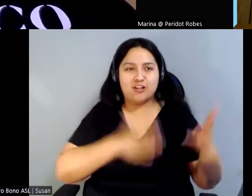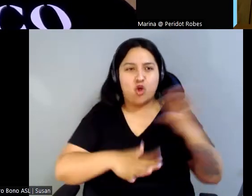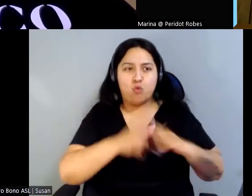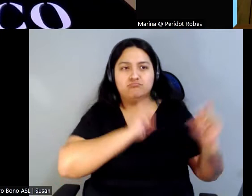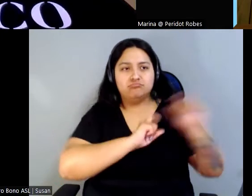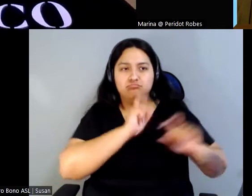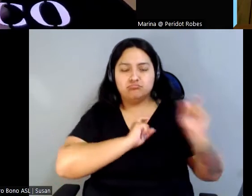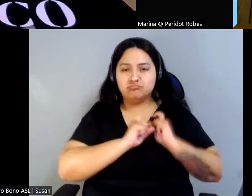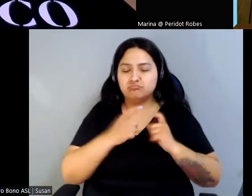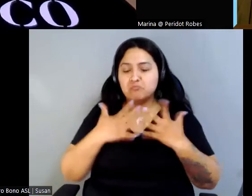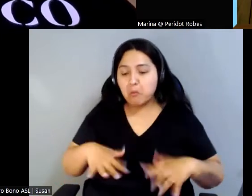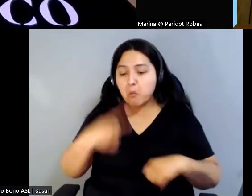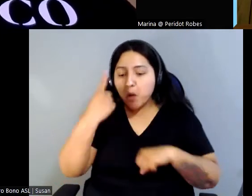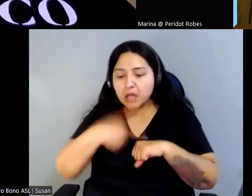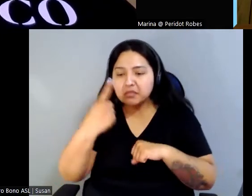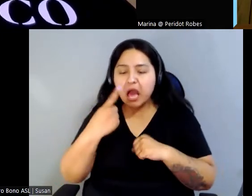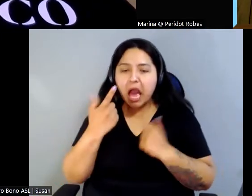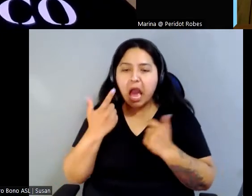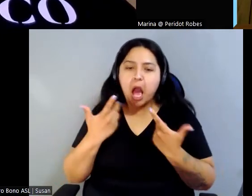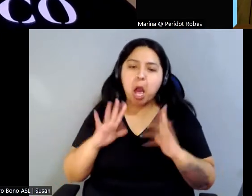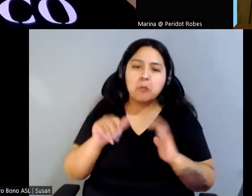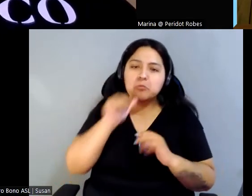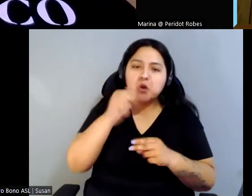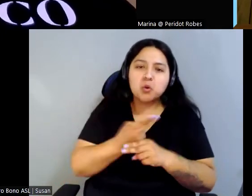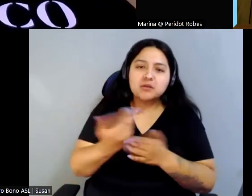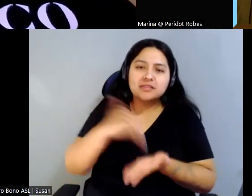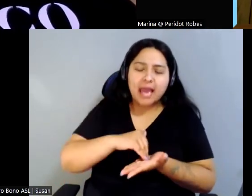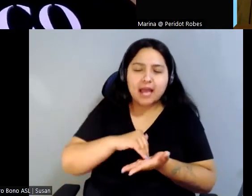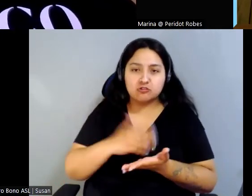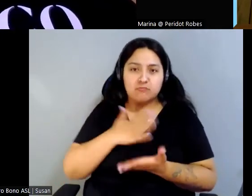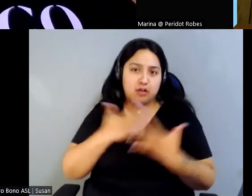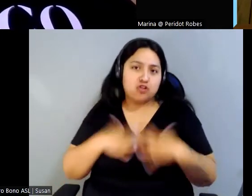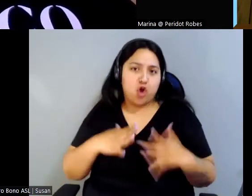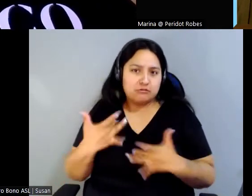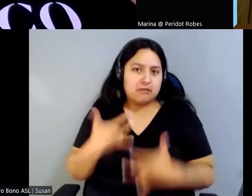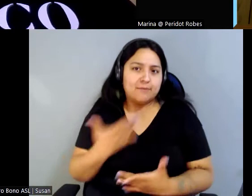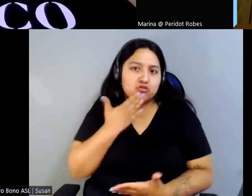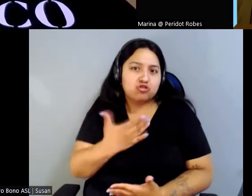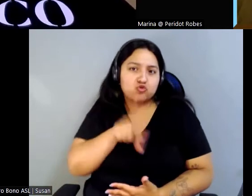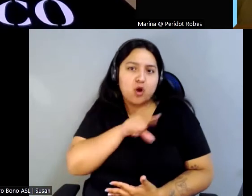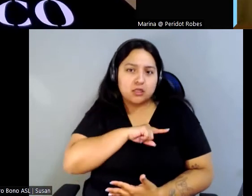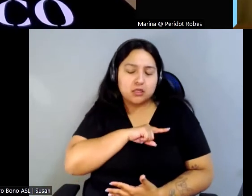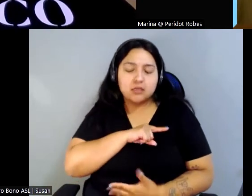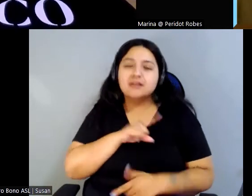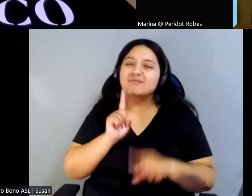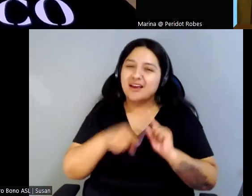wear it again. So I do have stuff that's good quality, but normally it's true. When you go into a thrift store or resale,